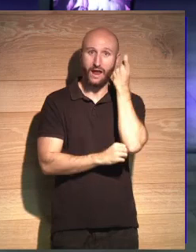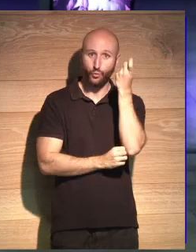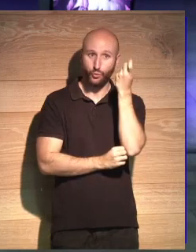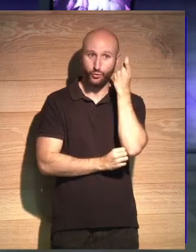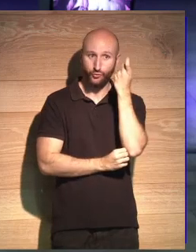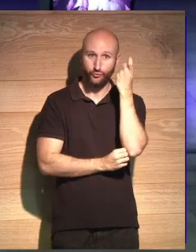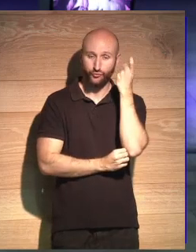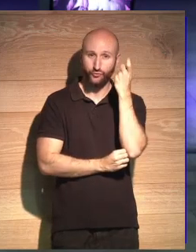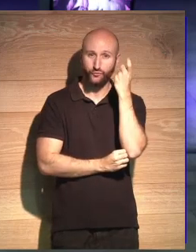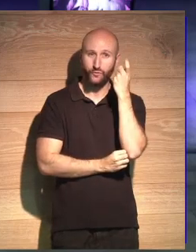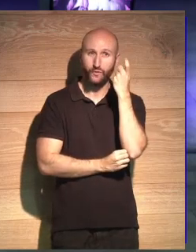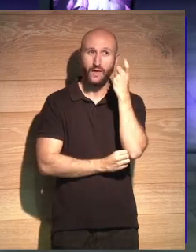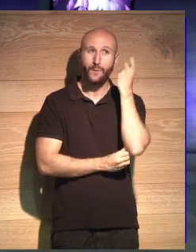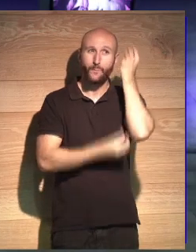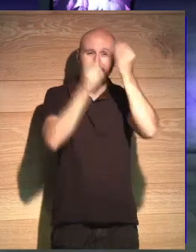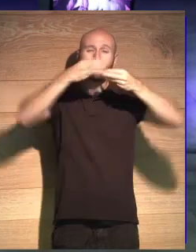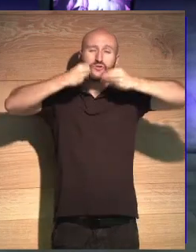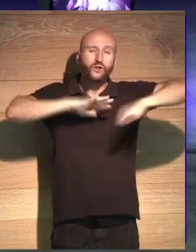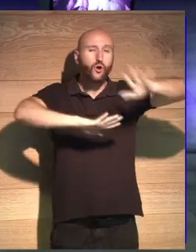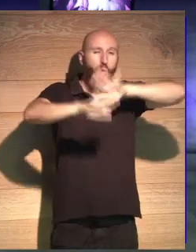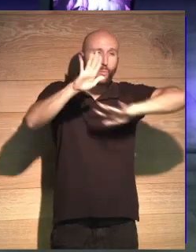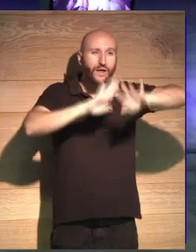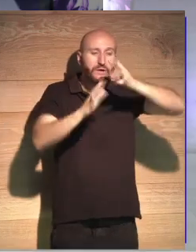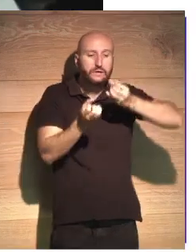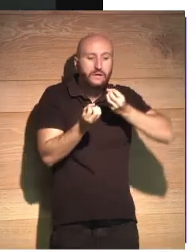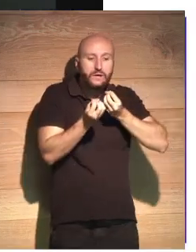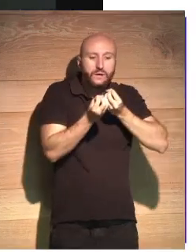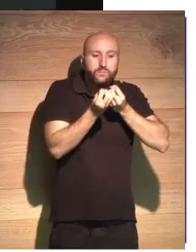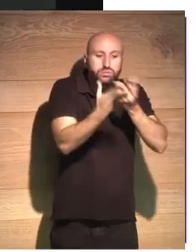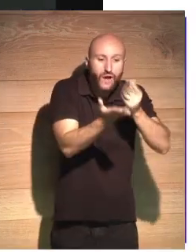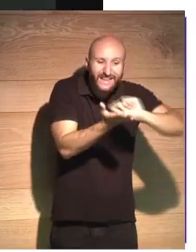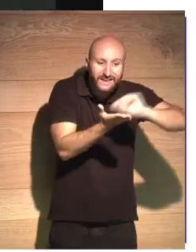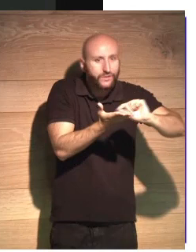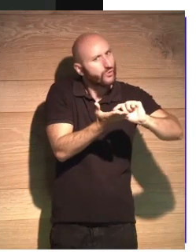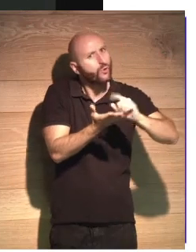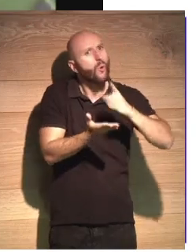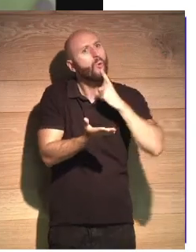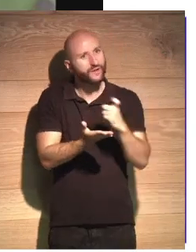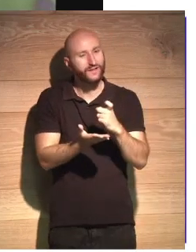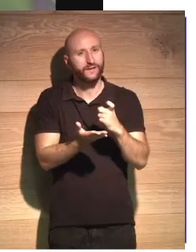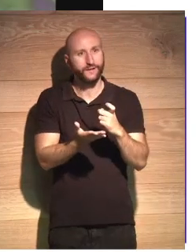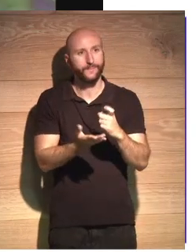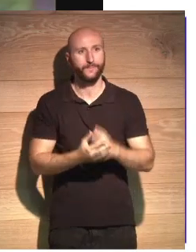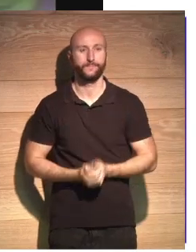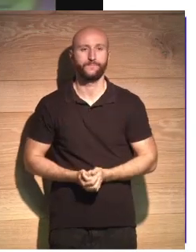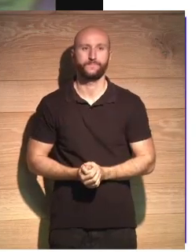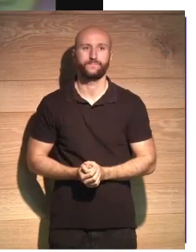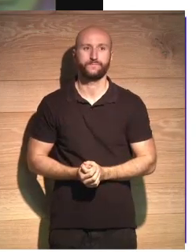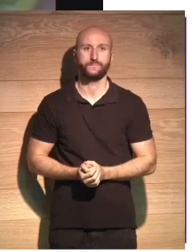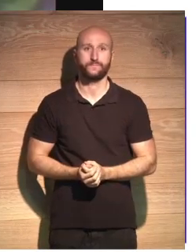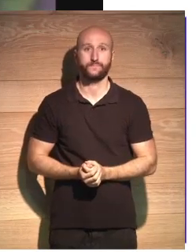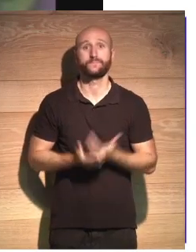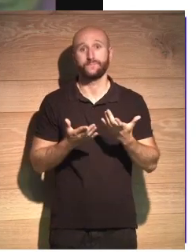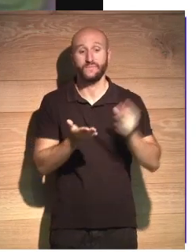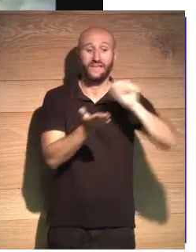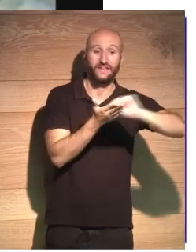what the journalists had written down. So what happened was that the students that understood perfectly the complexity of